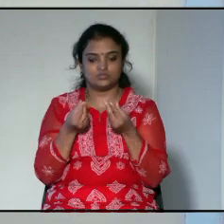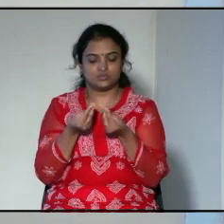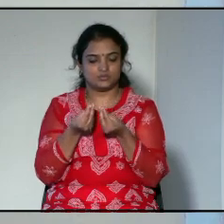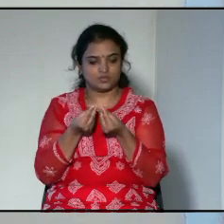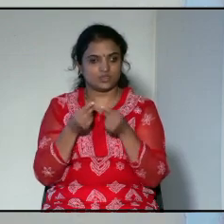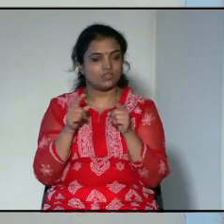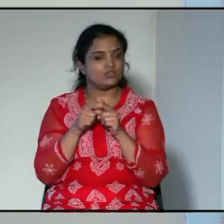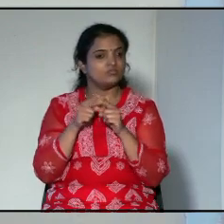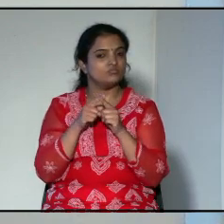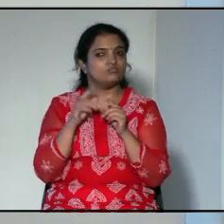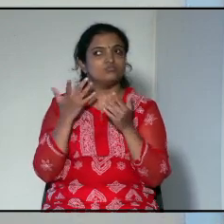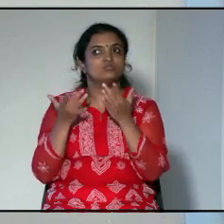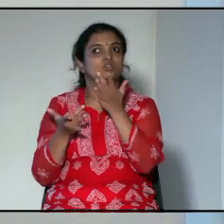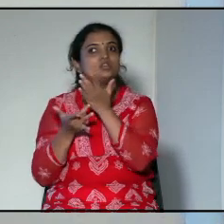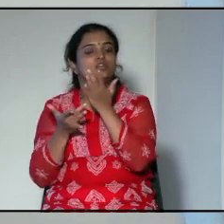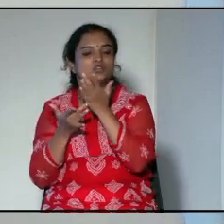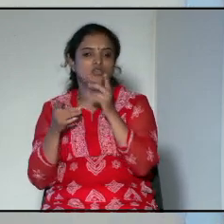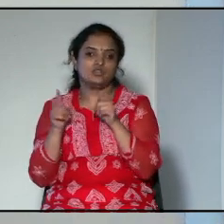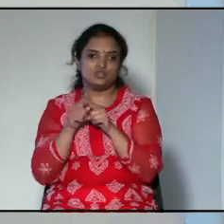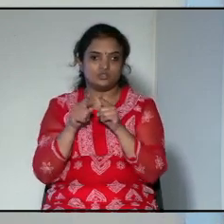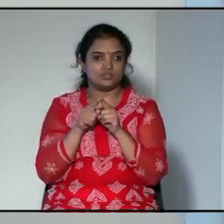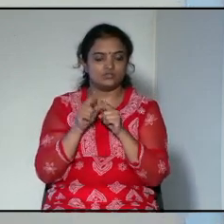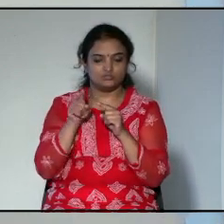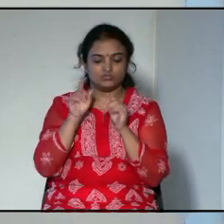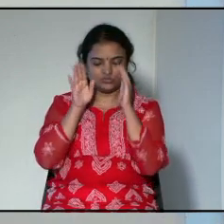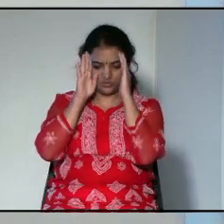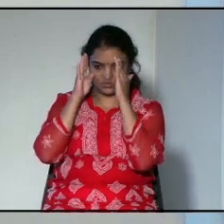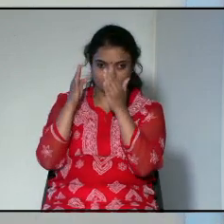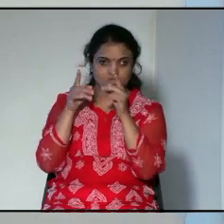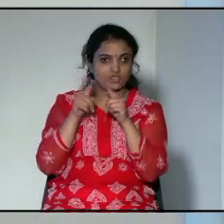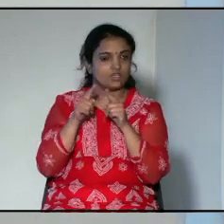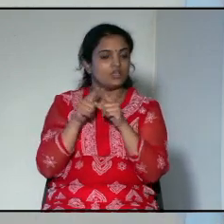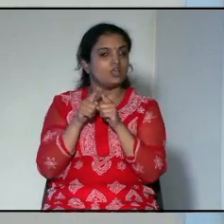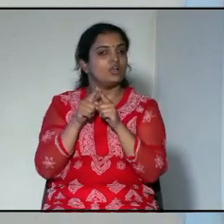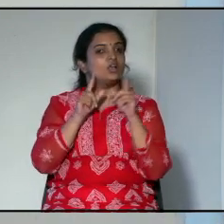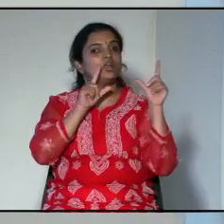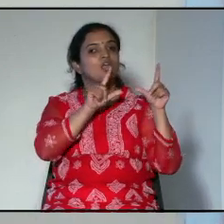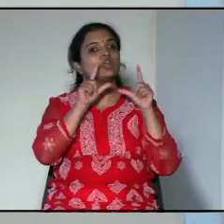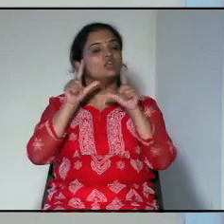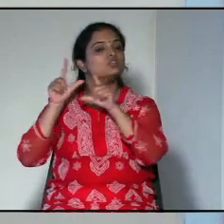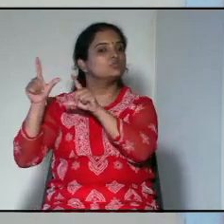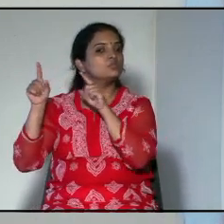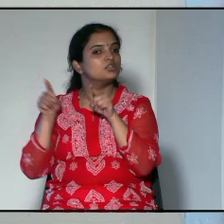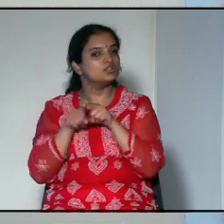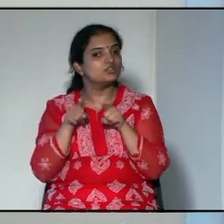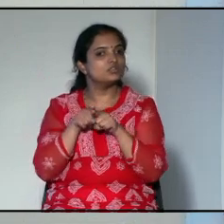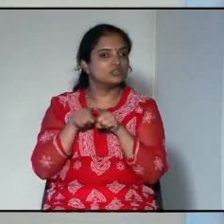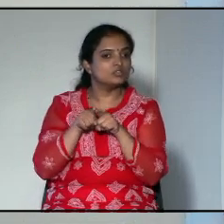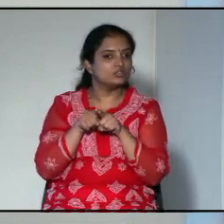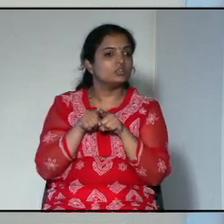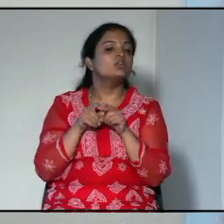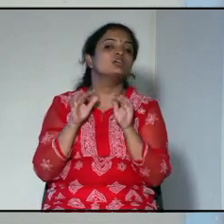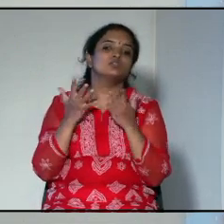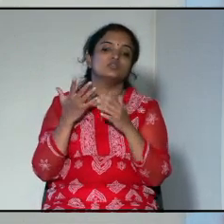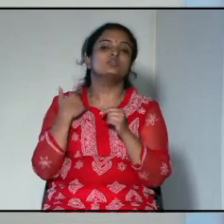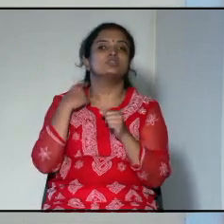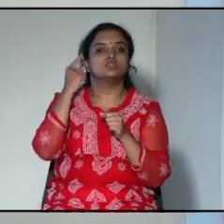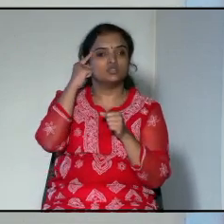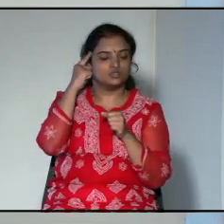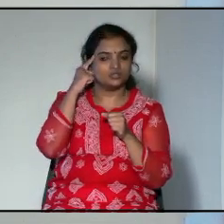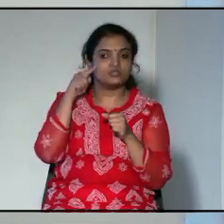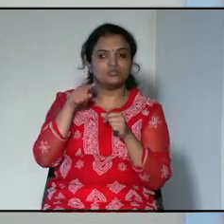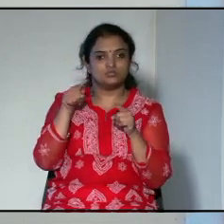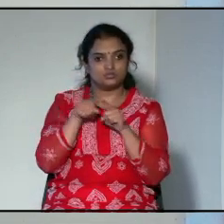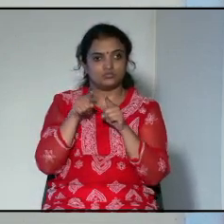and techniques, which is, I think, a focus of the exhibition upstairs too, where I think, even though this talk is not on